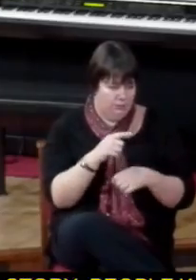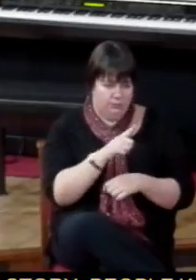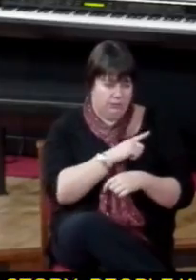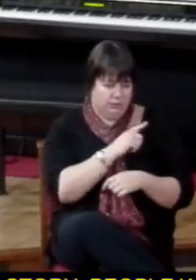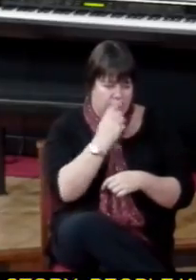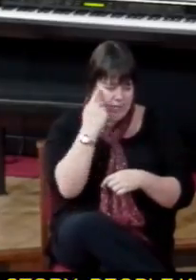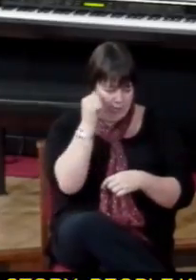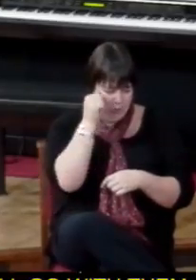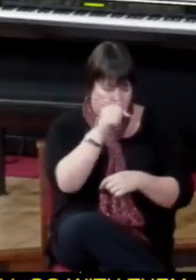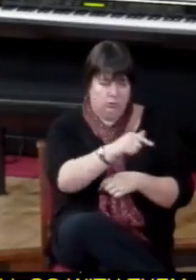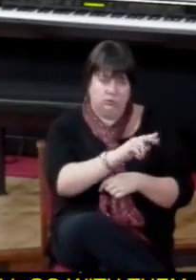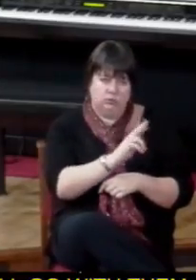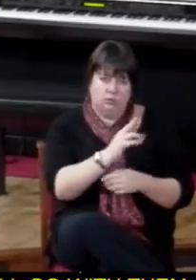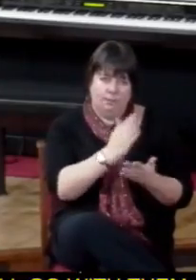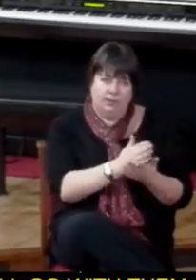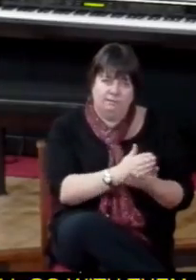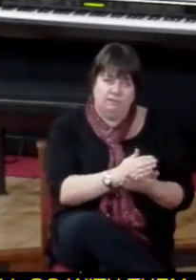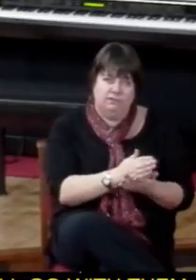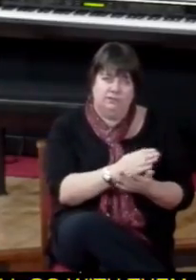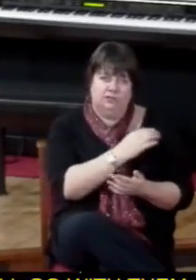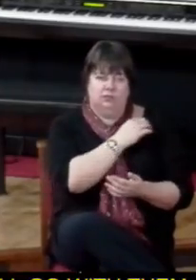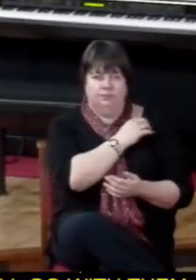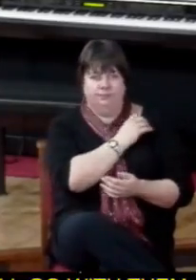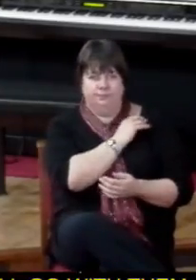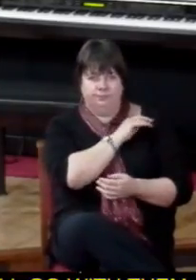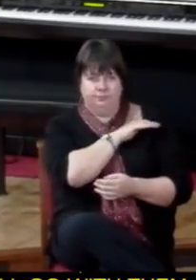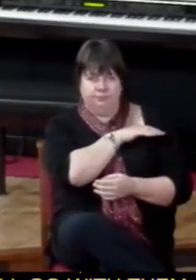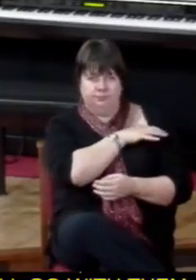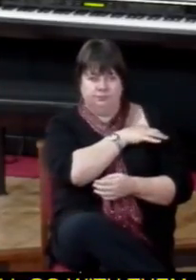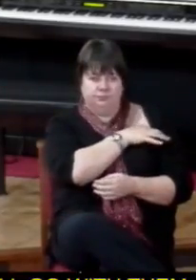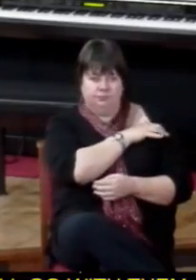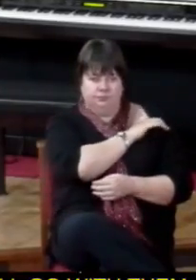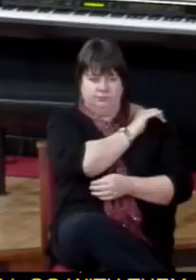So actually, there's a bit of a disparity here.